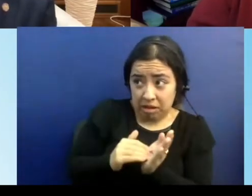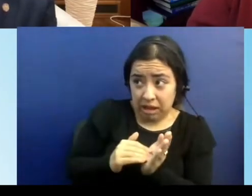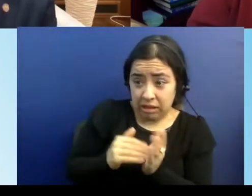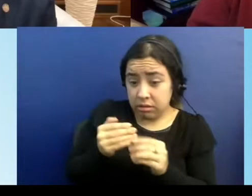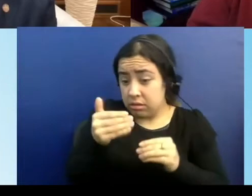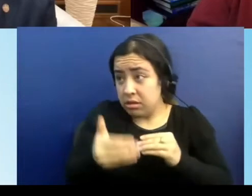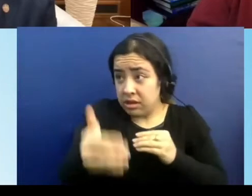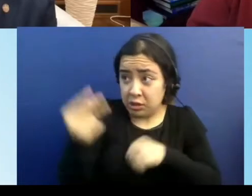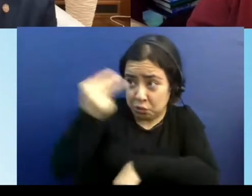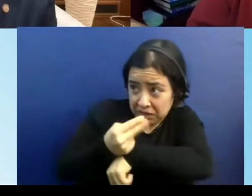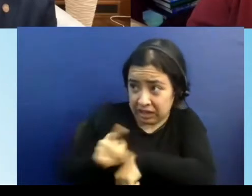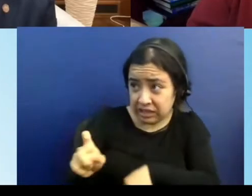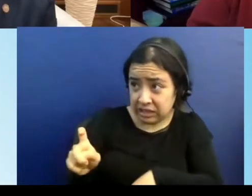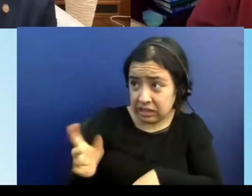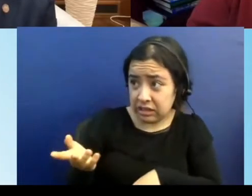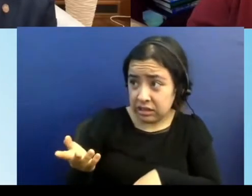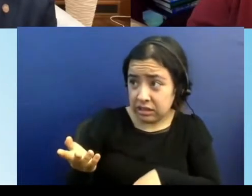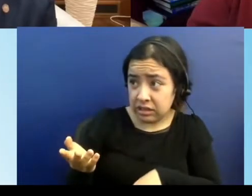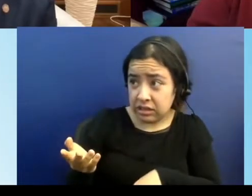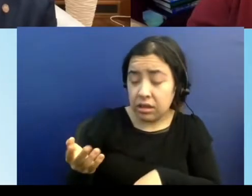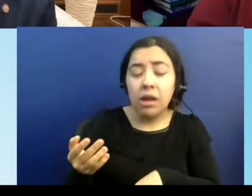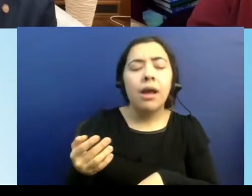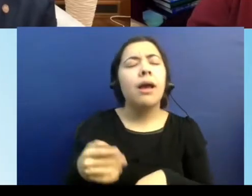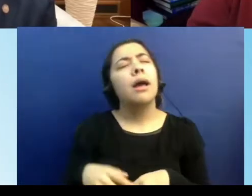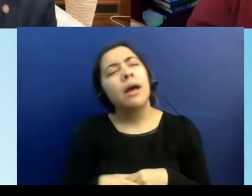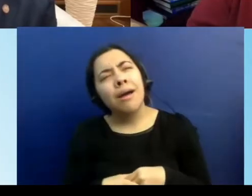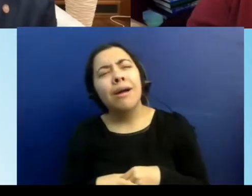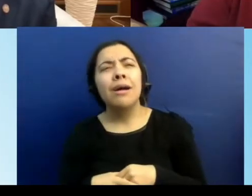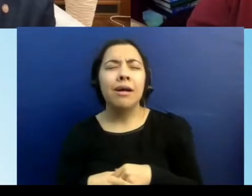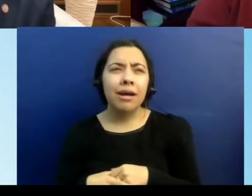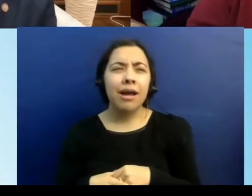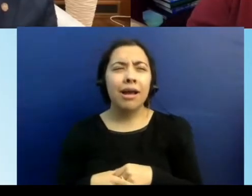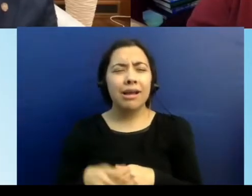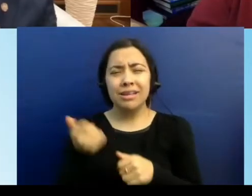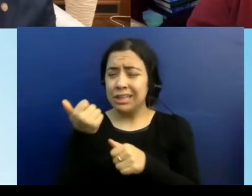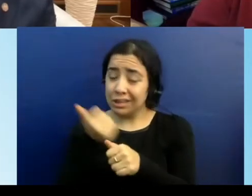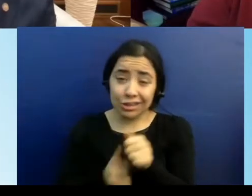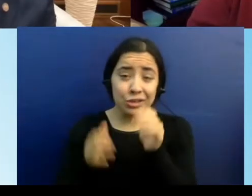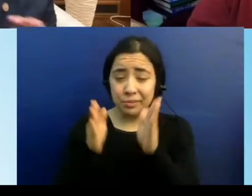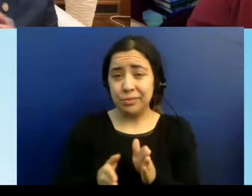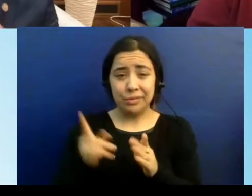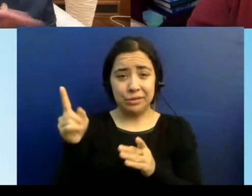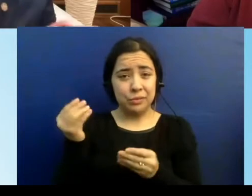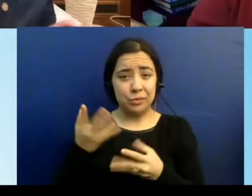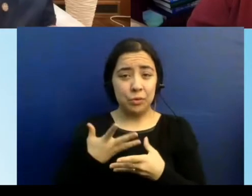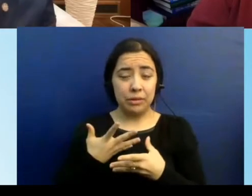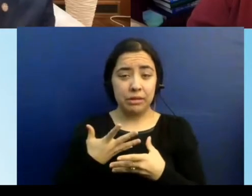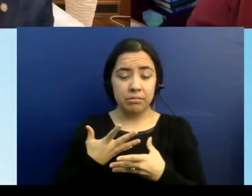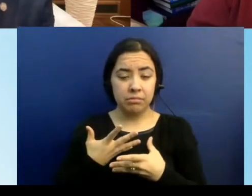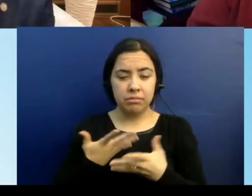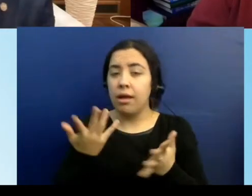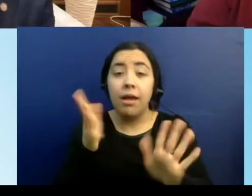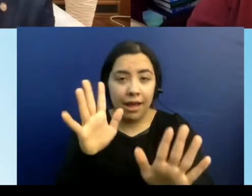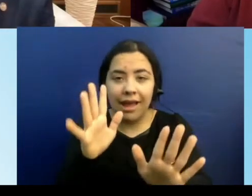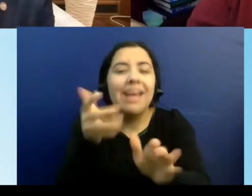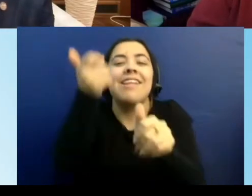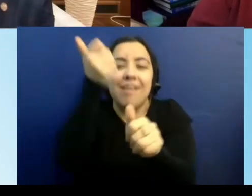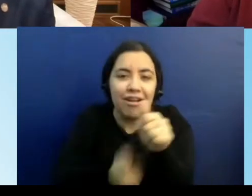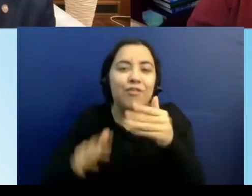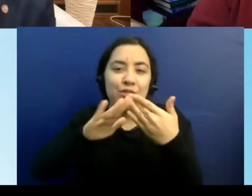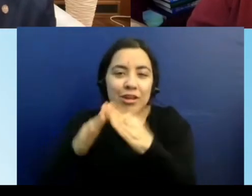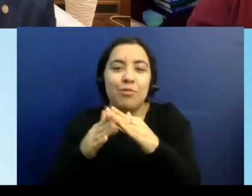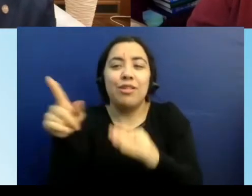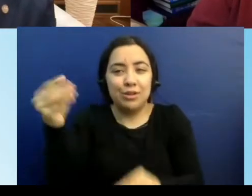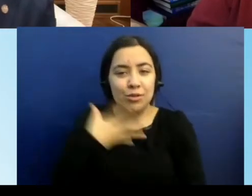time? And what I heard from every single person without fail in every neighborhood was we have